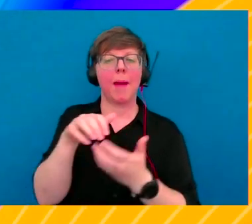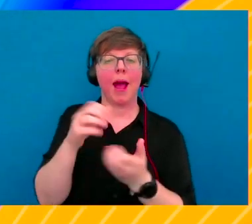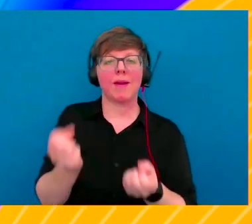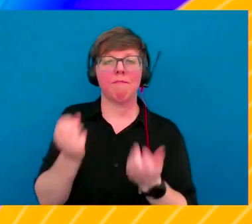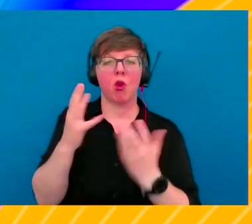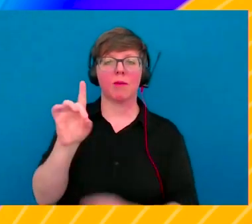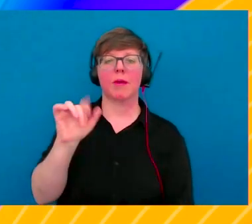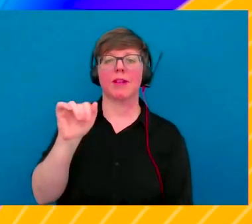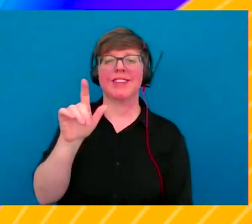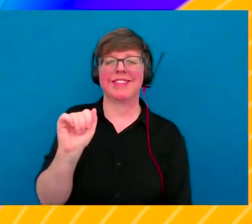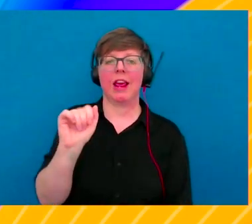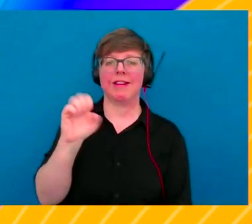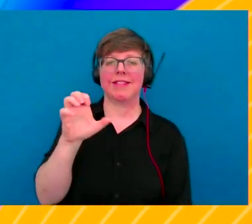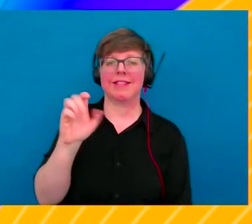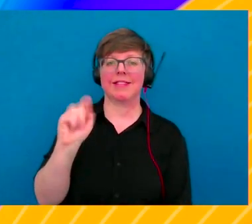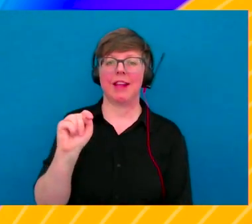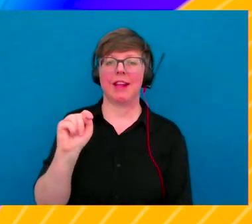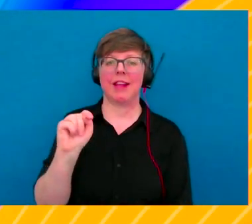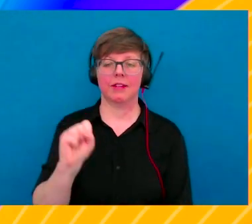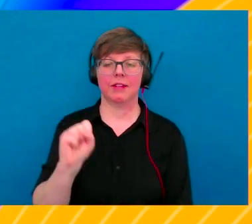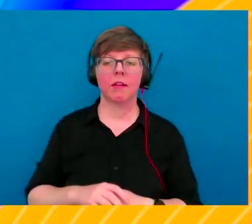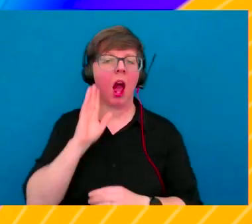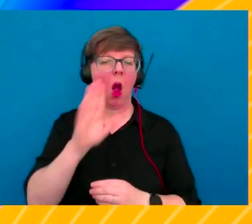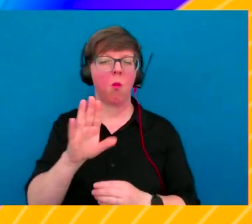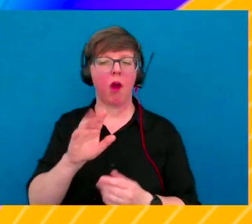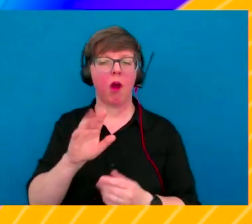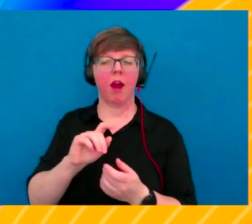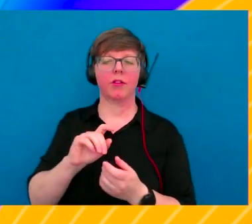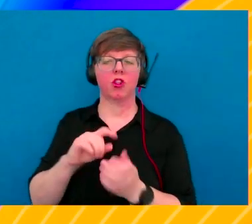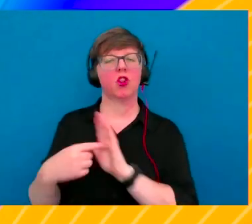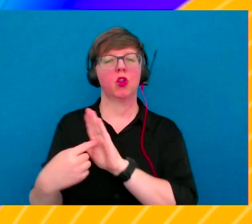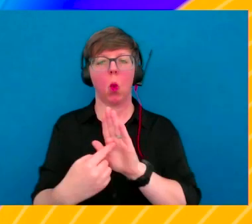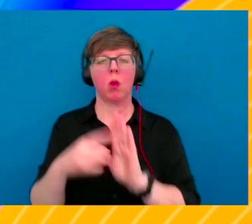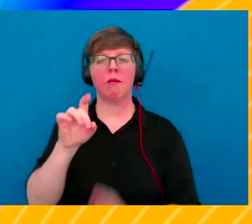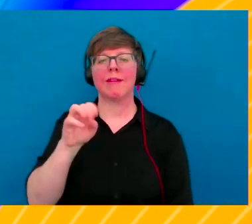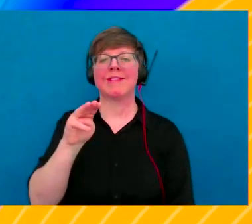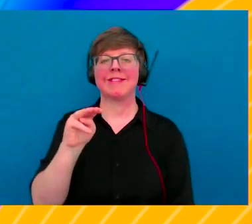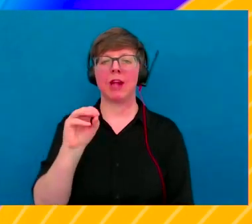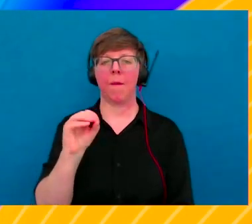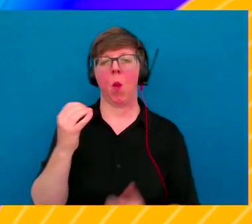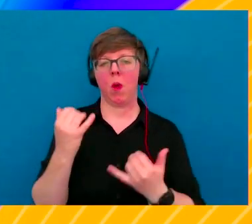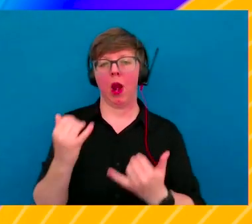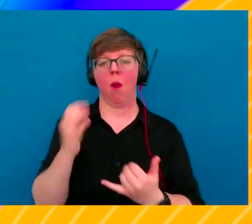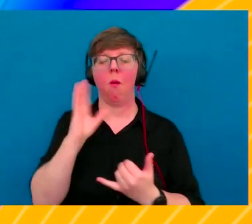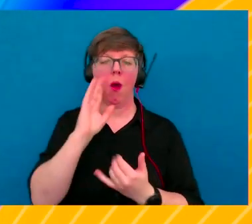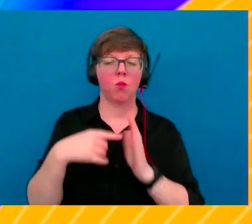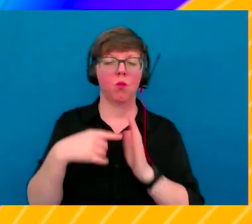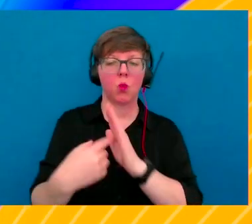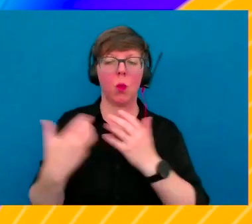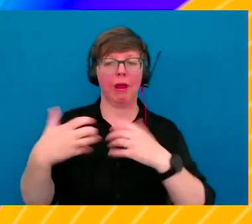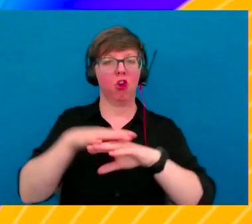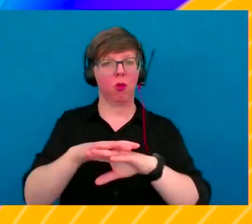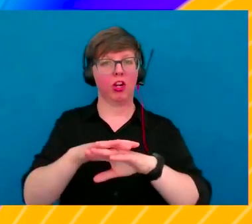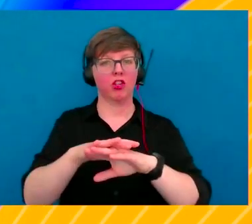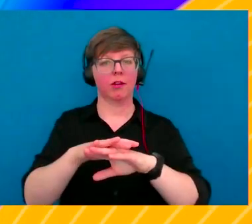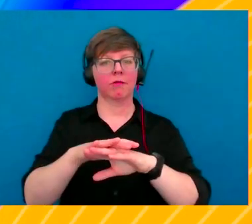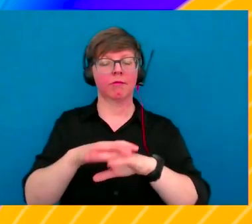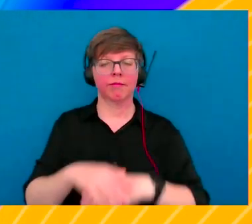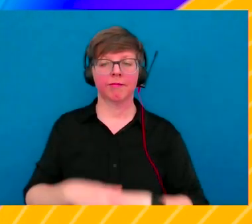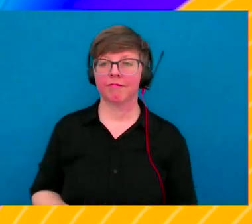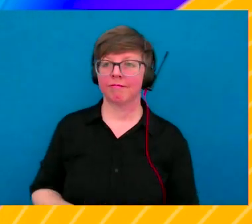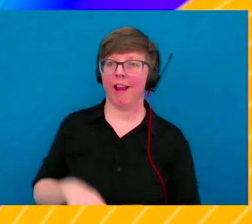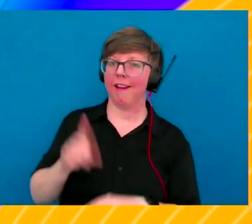now. I'm going to switch over to the demo and just show you the integration in action. Cool. Yeah, I can't wait to see it. That's